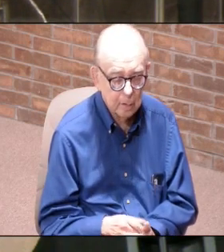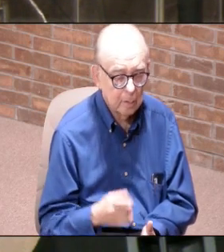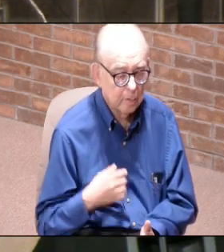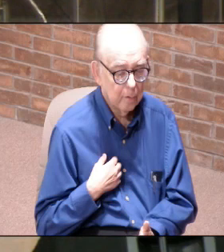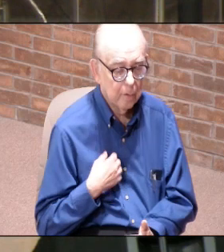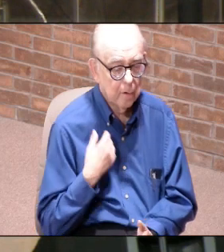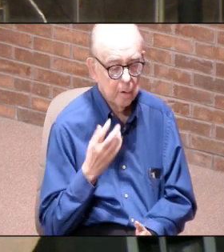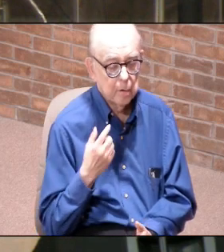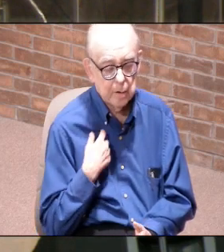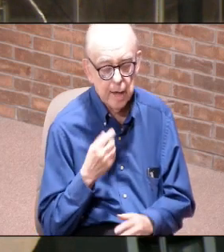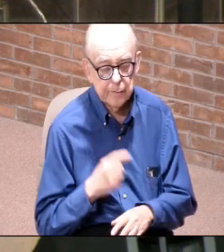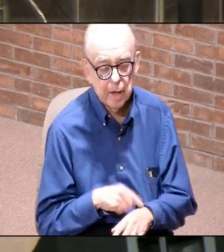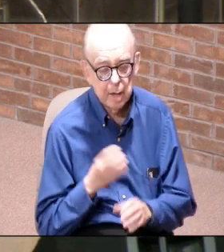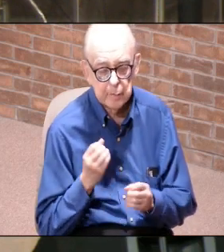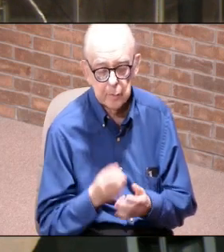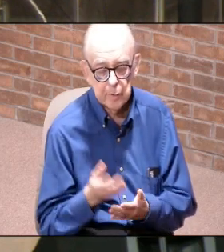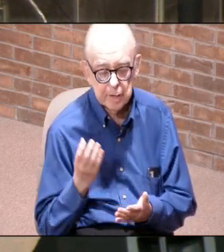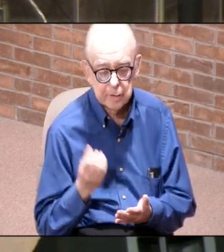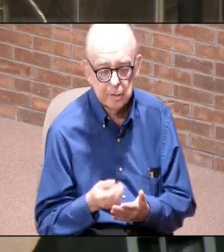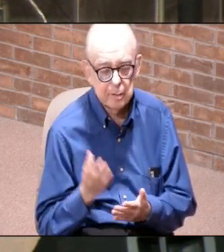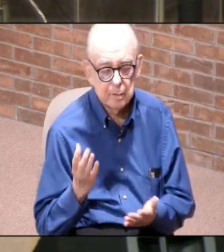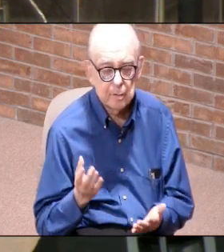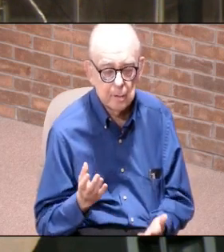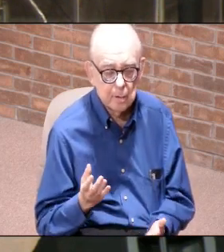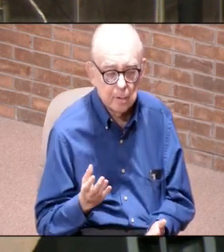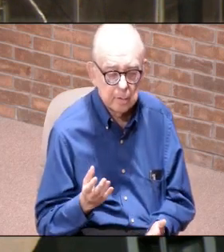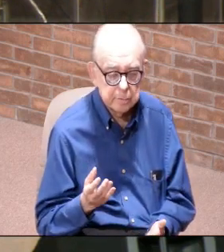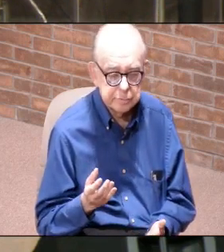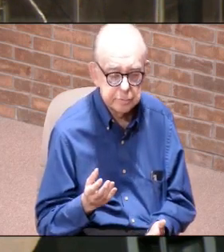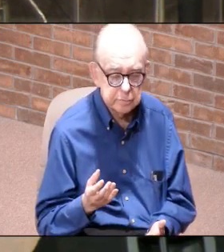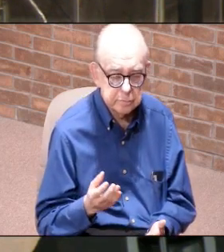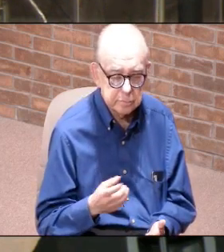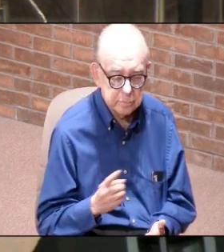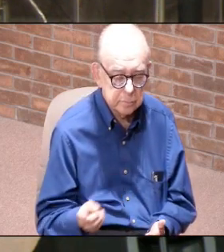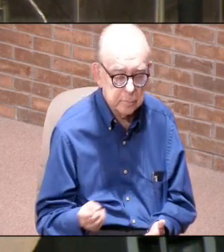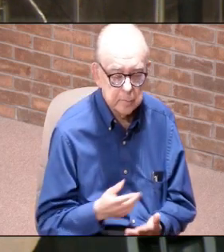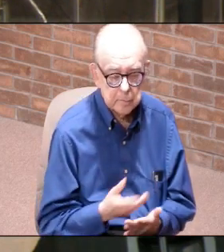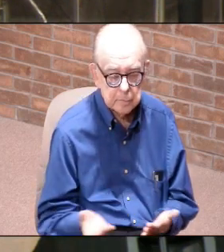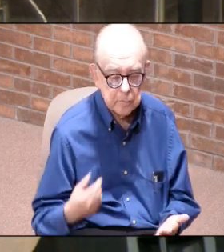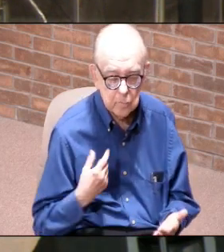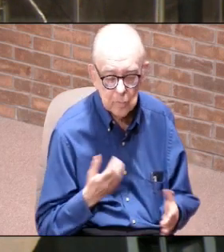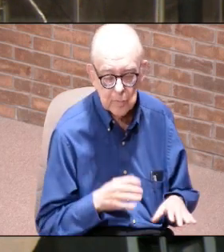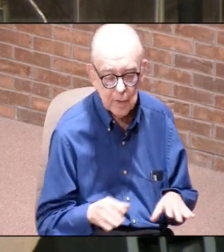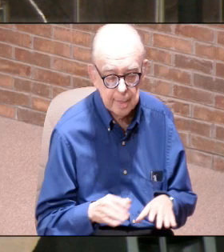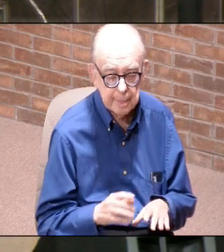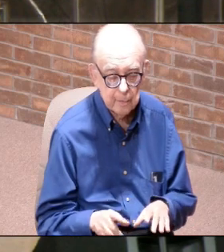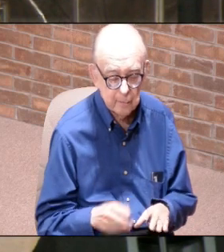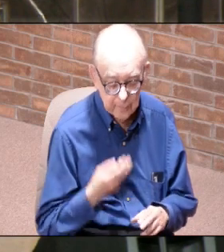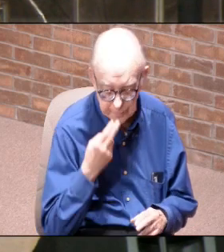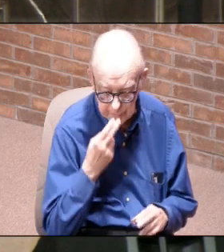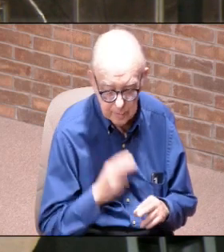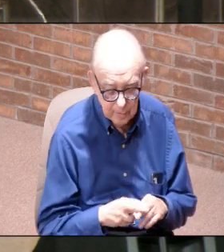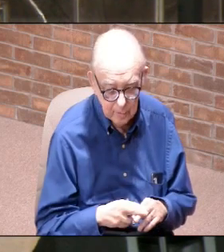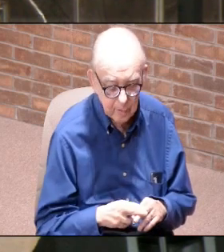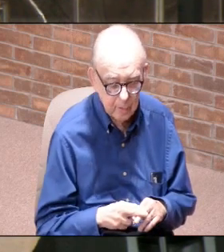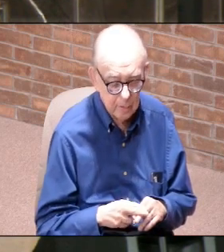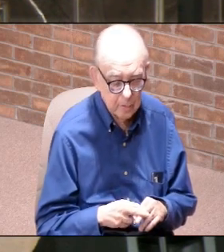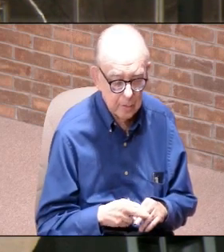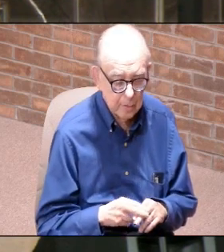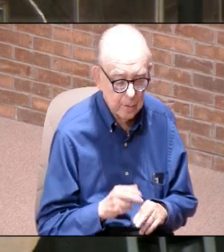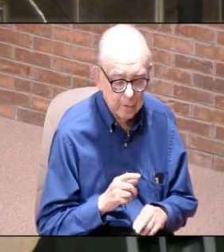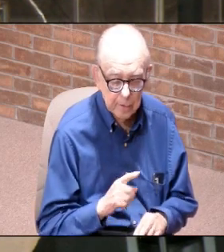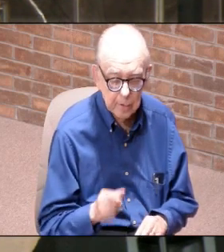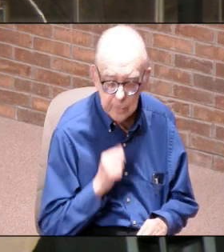So I don't have time to waste. And so there are things that we do for fun. Those aren't a